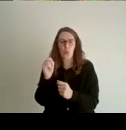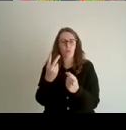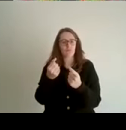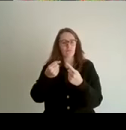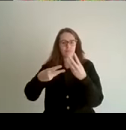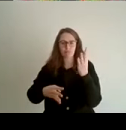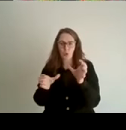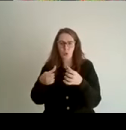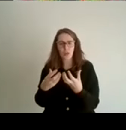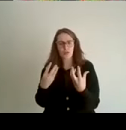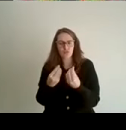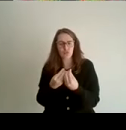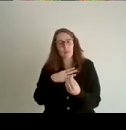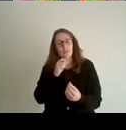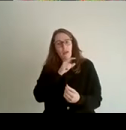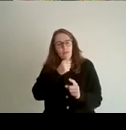representation.